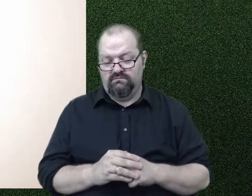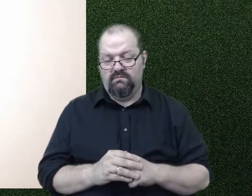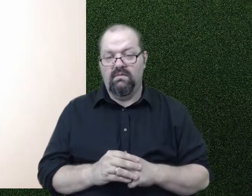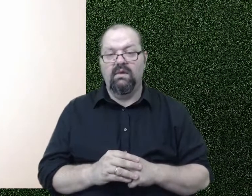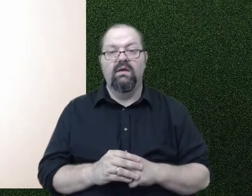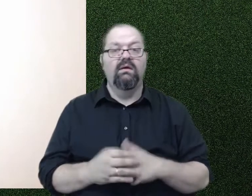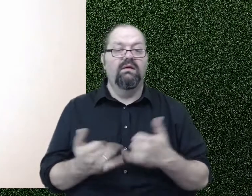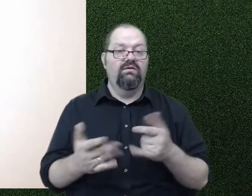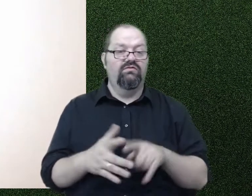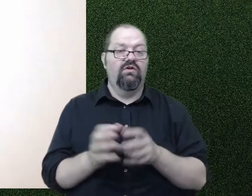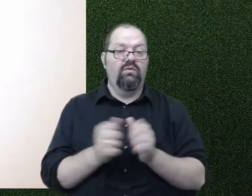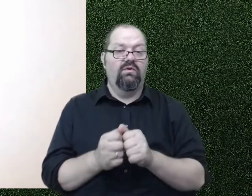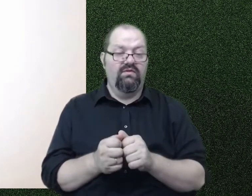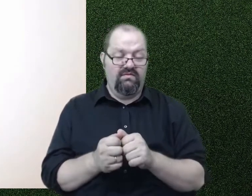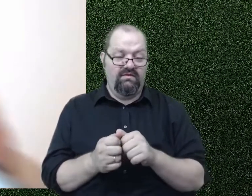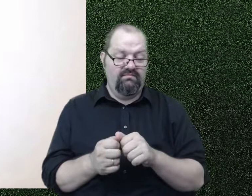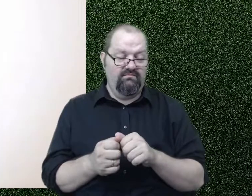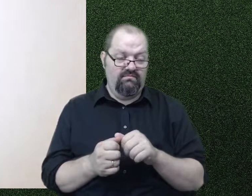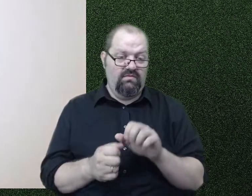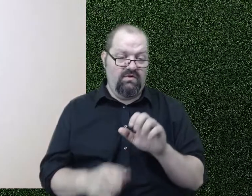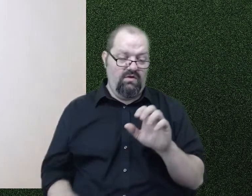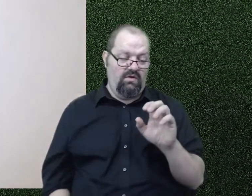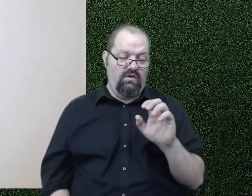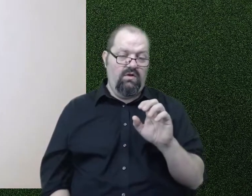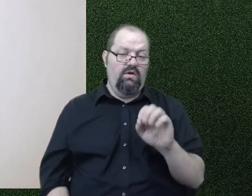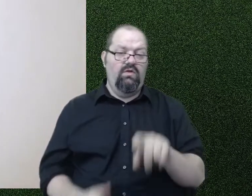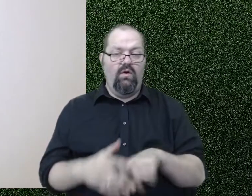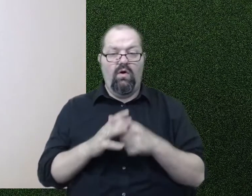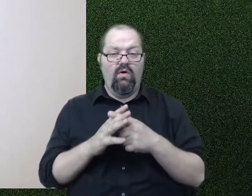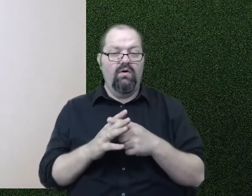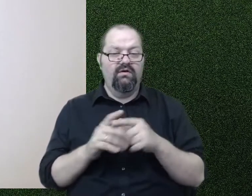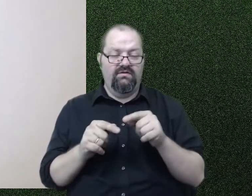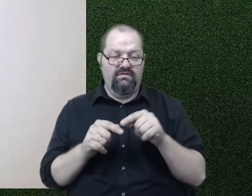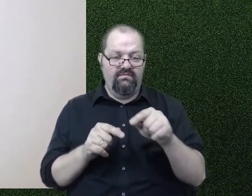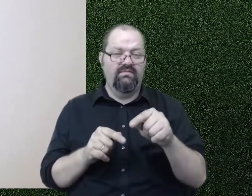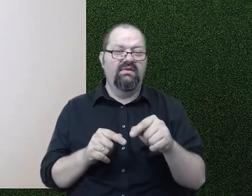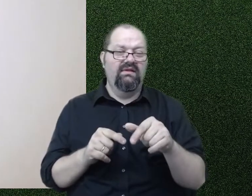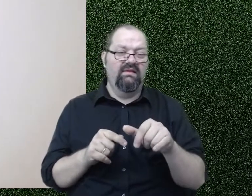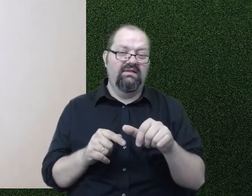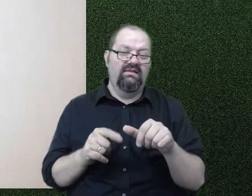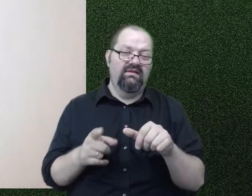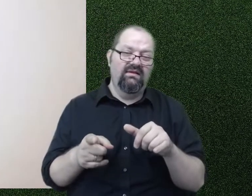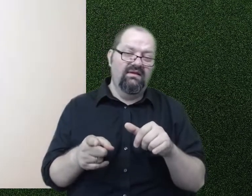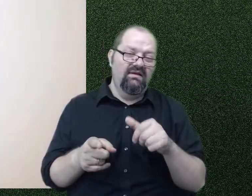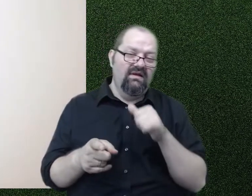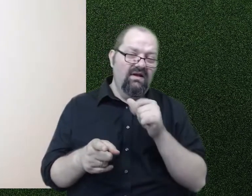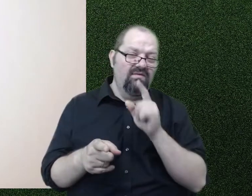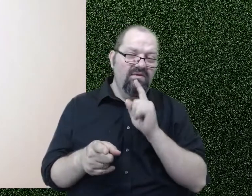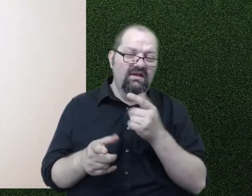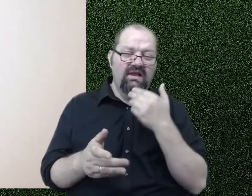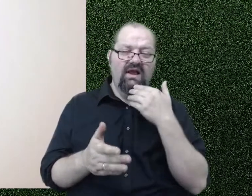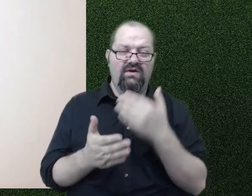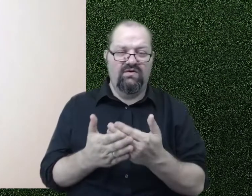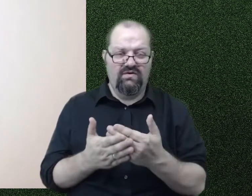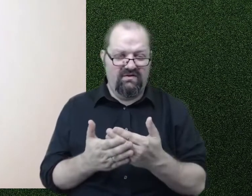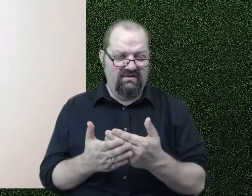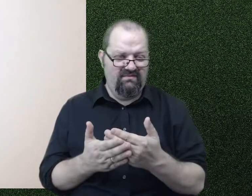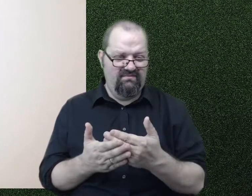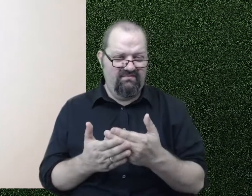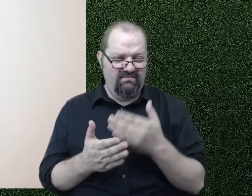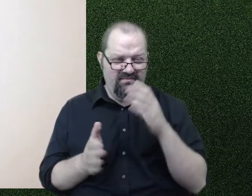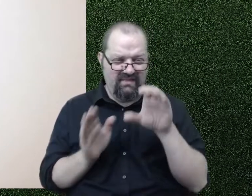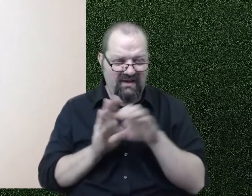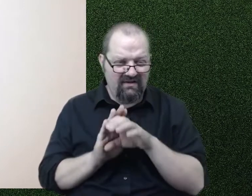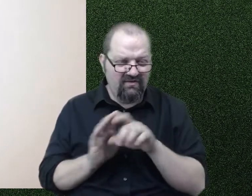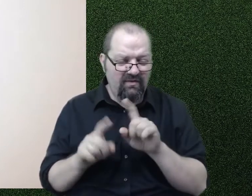at the origin and go out to that point. This isn't a very useful picture. I don't really have a sense of what that vector looks like. But